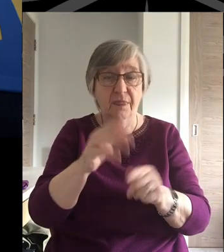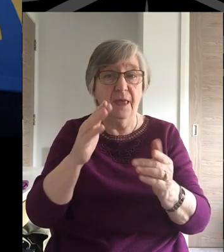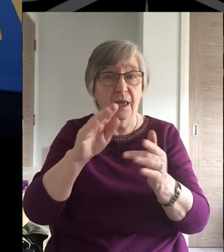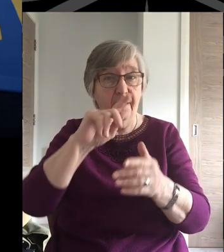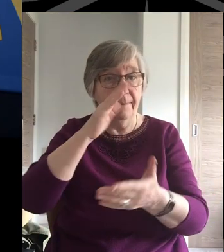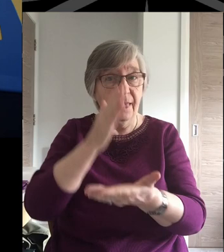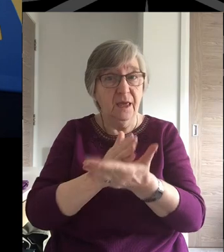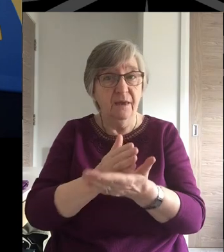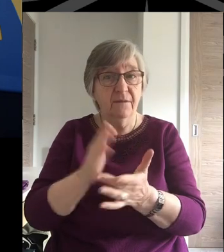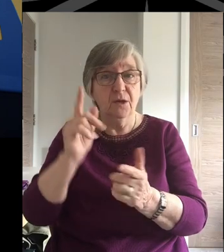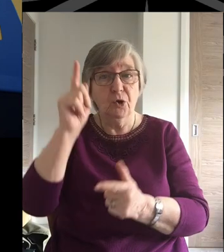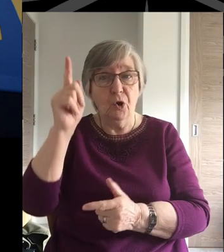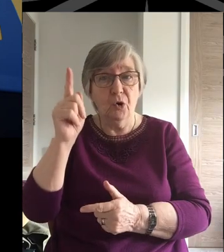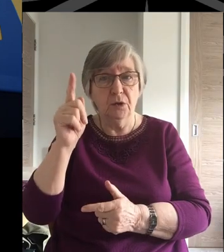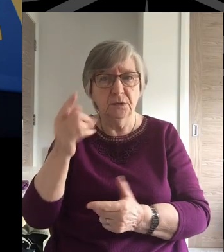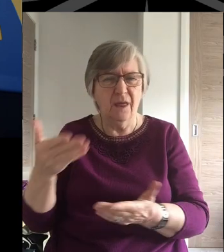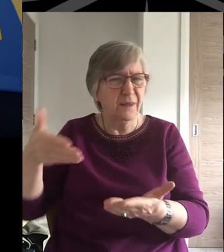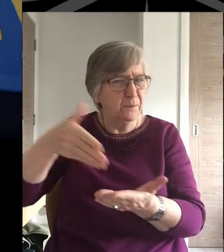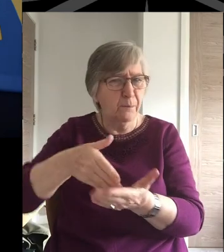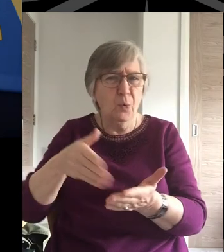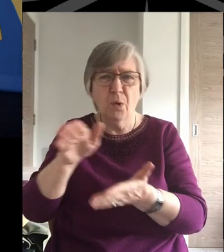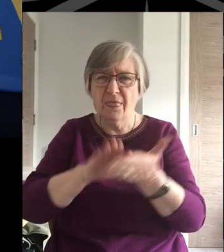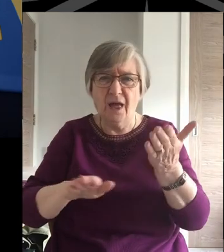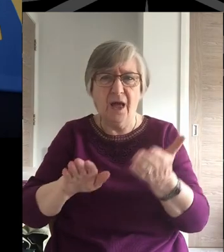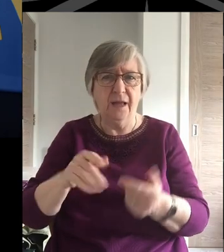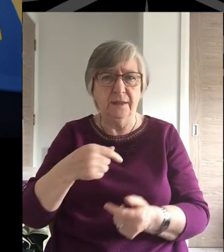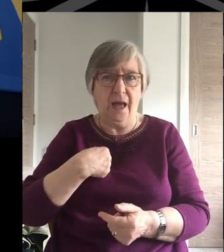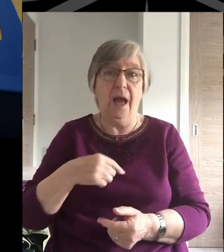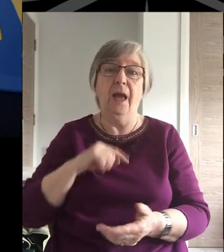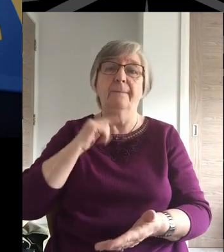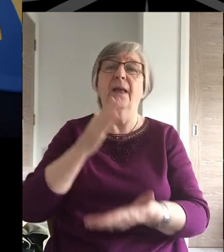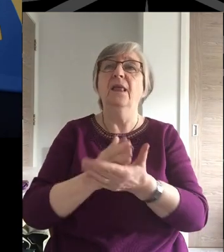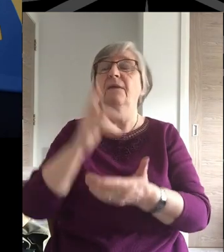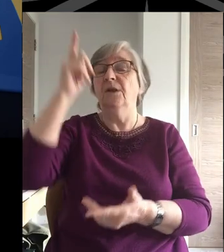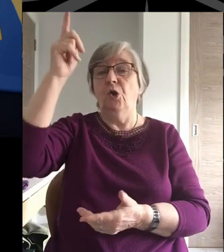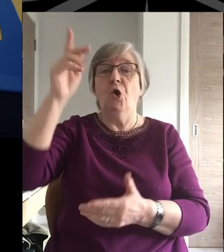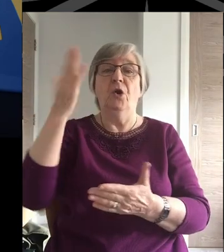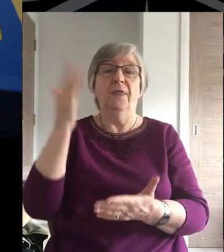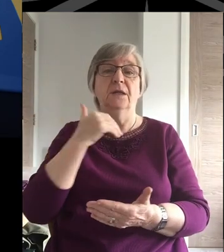There is more to Christian faith than simply being able to say, oh, I believe in God.